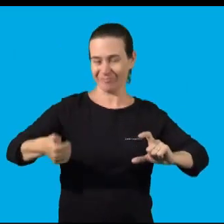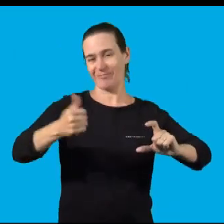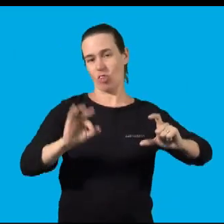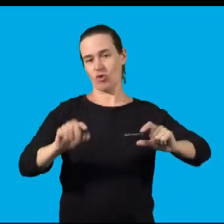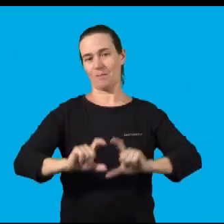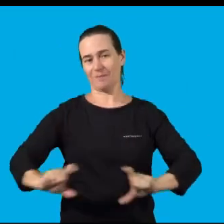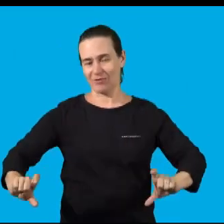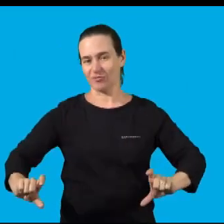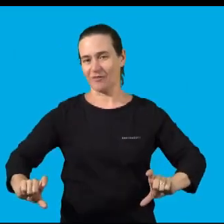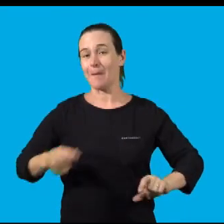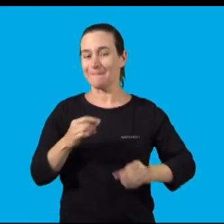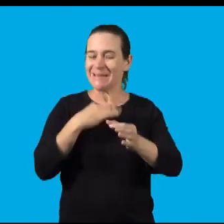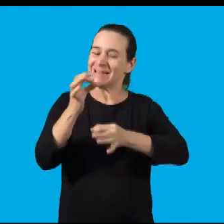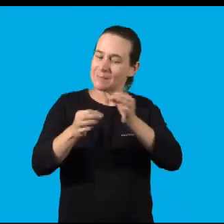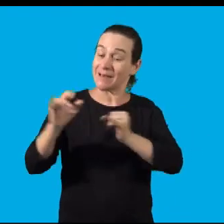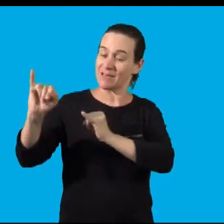Now,